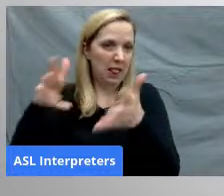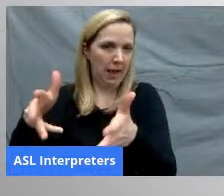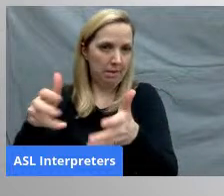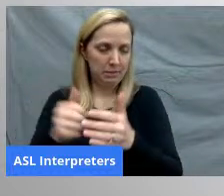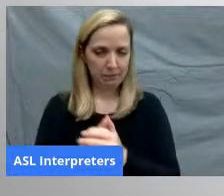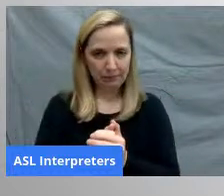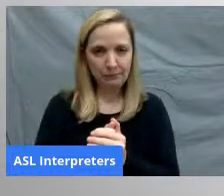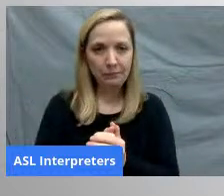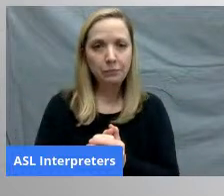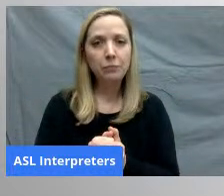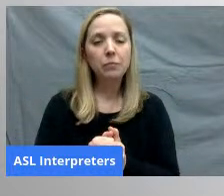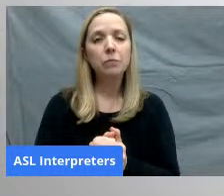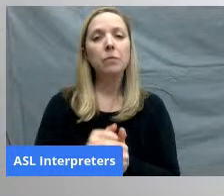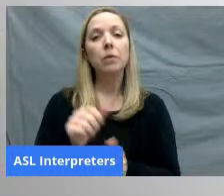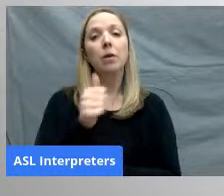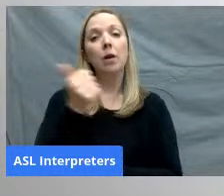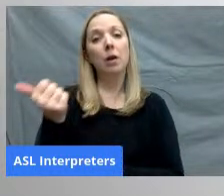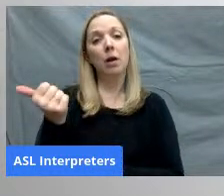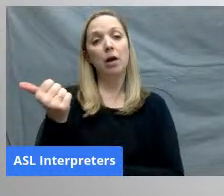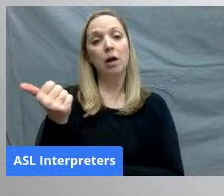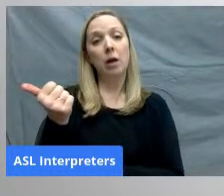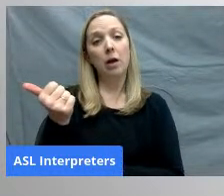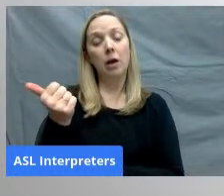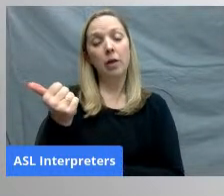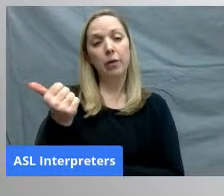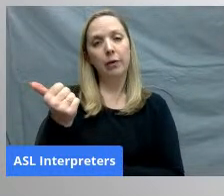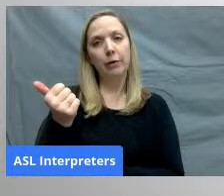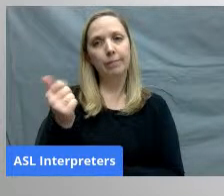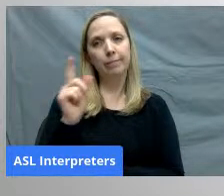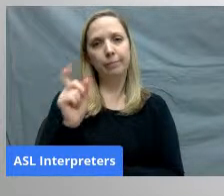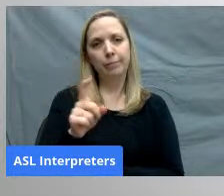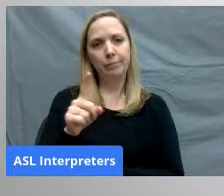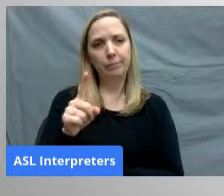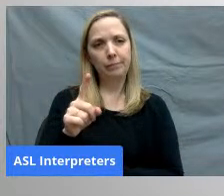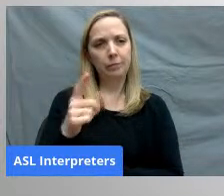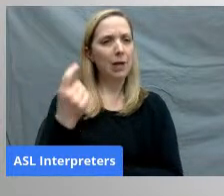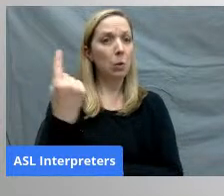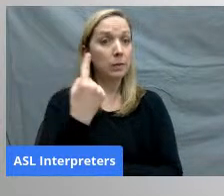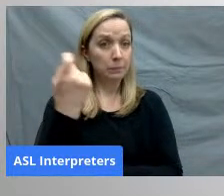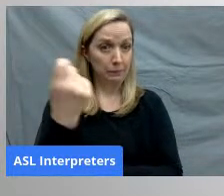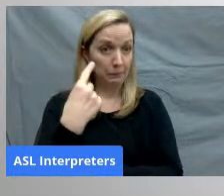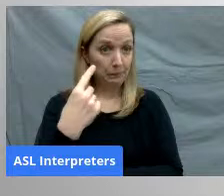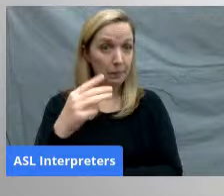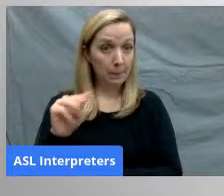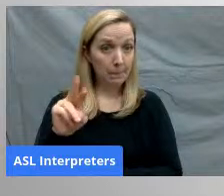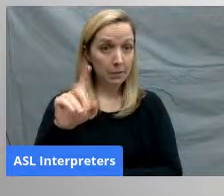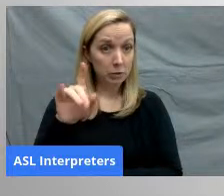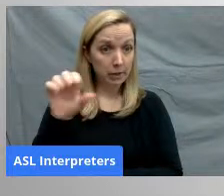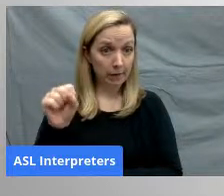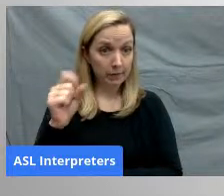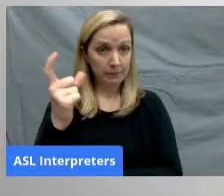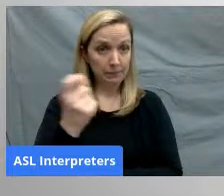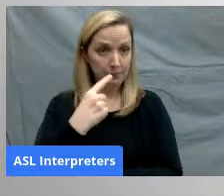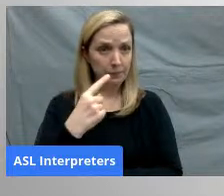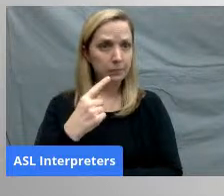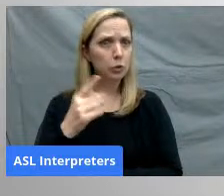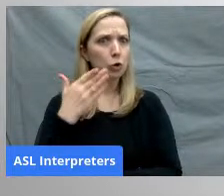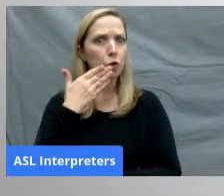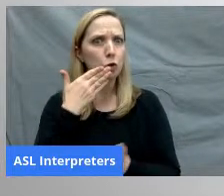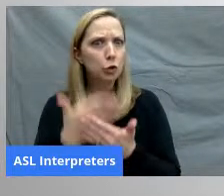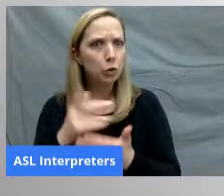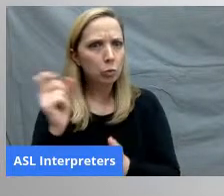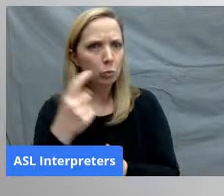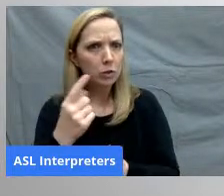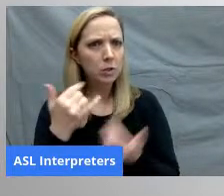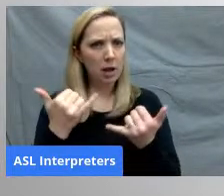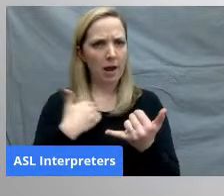I've had in the week since our policy meeting was from Mr. Davis, and I think it's a good question, and I think I have a good answer for him,